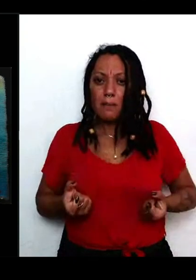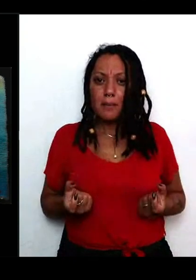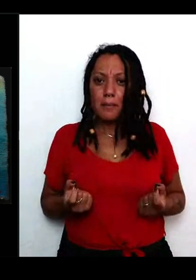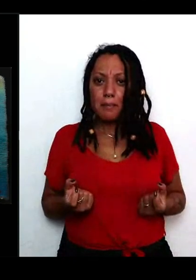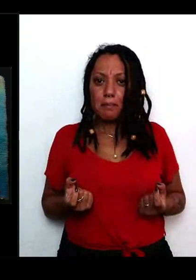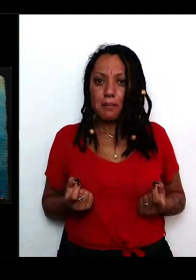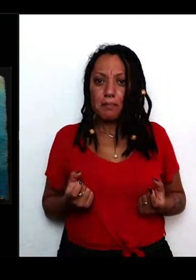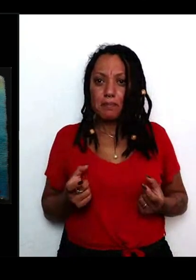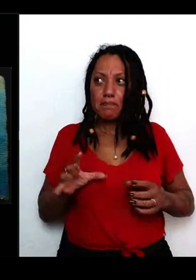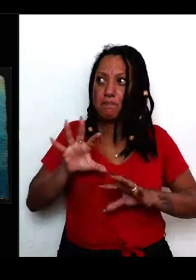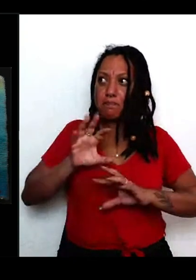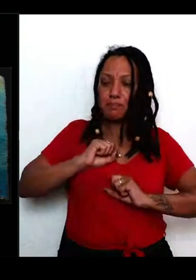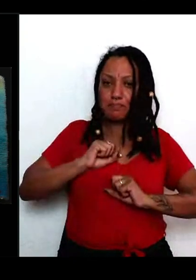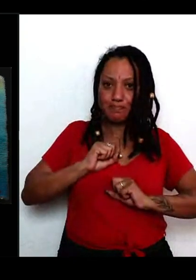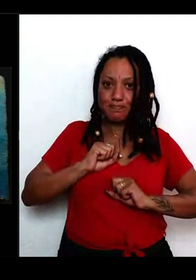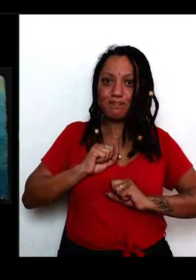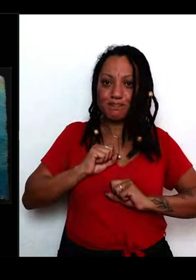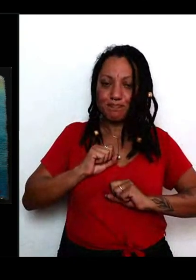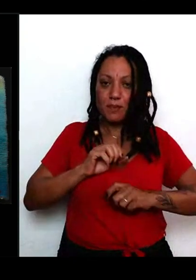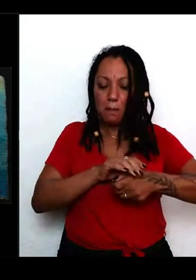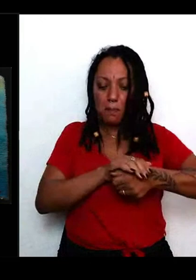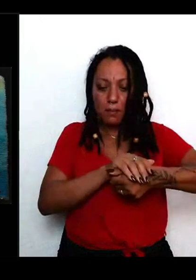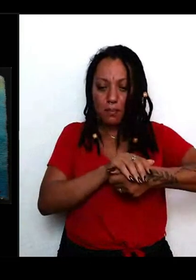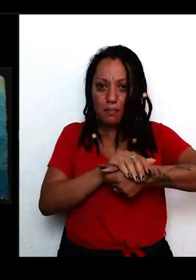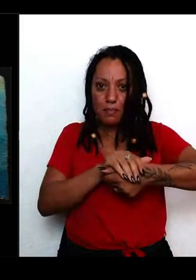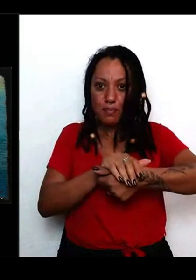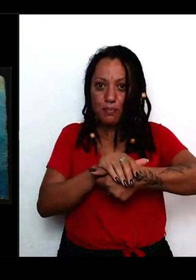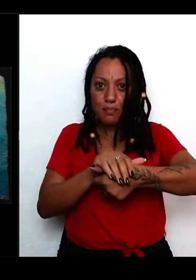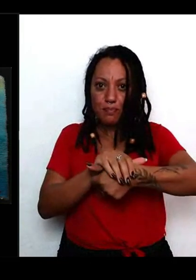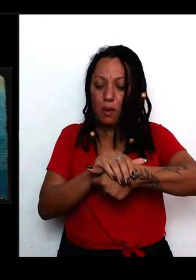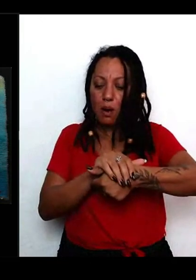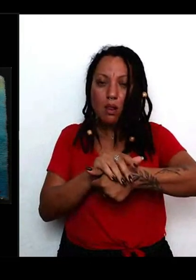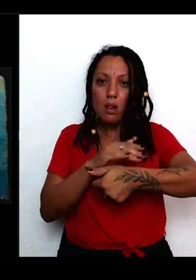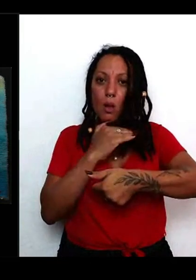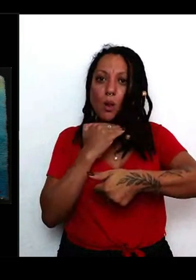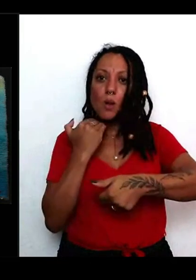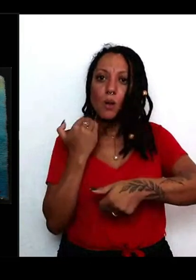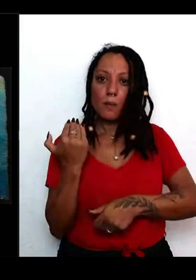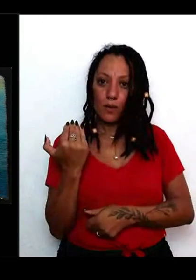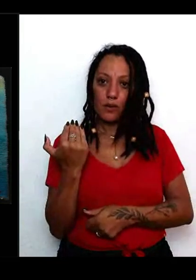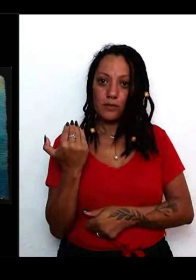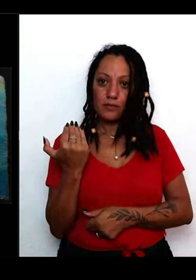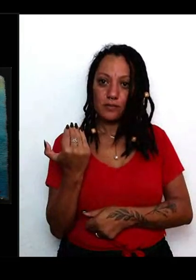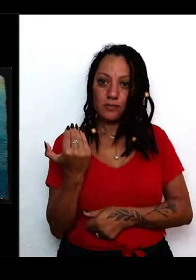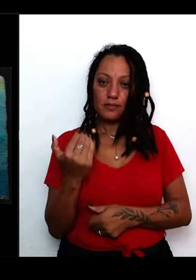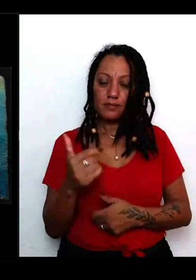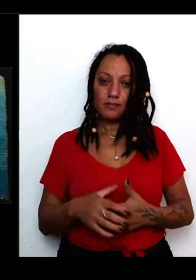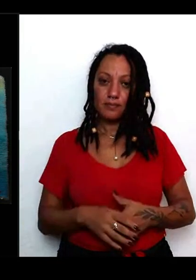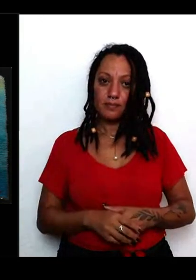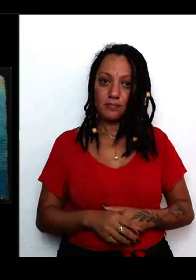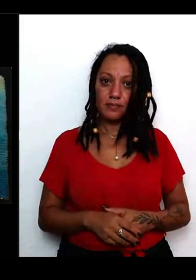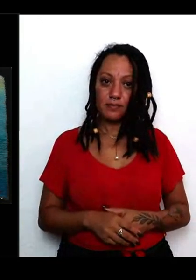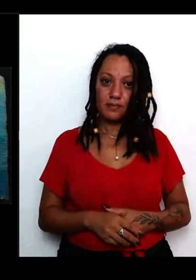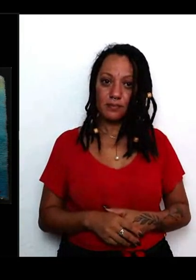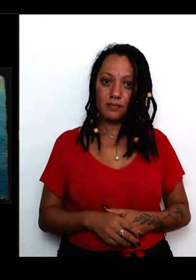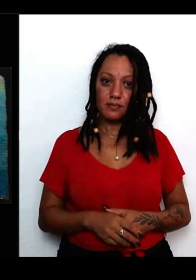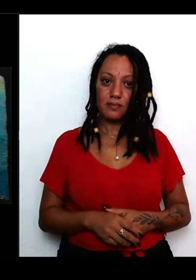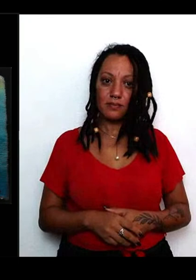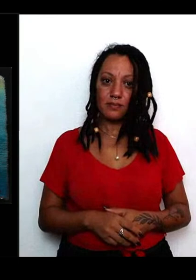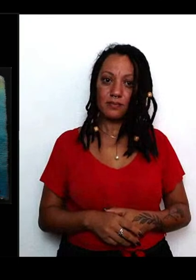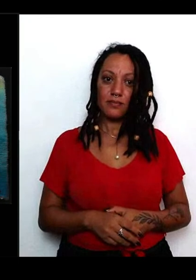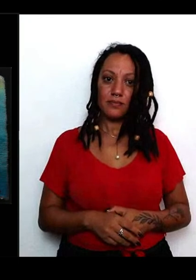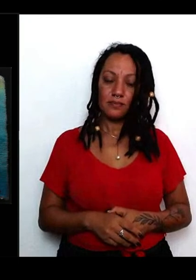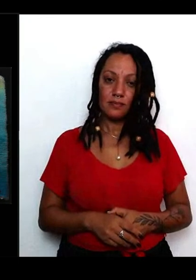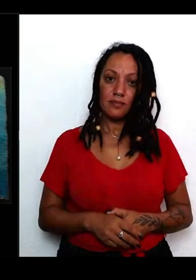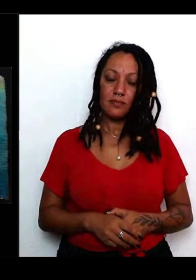to be smothered to death and this happens if it were just one or two would be one thing but the images